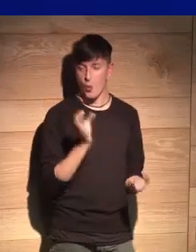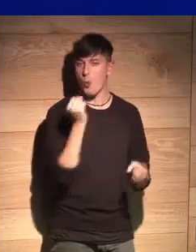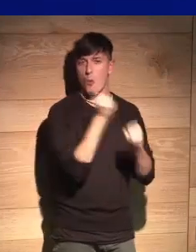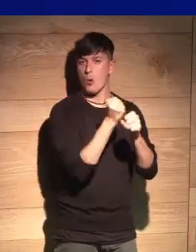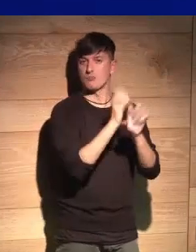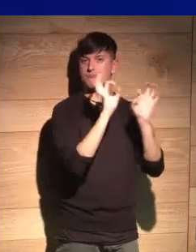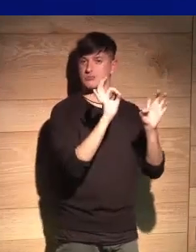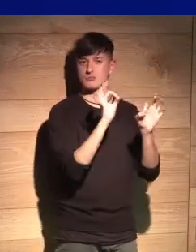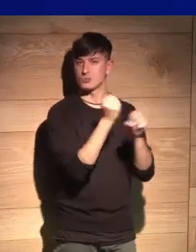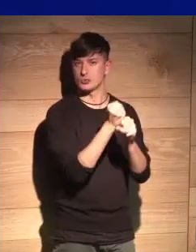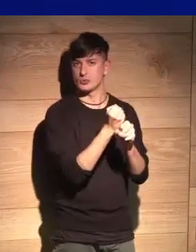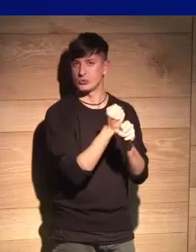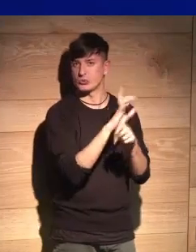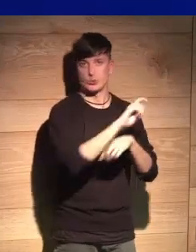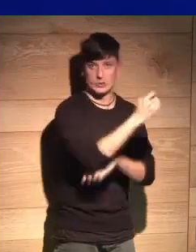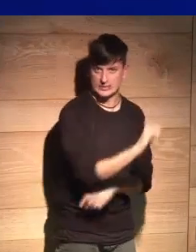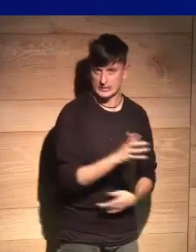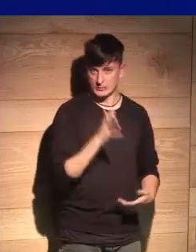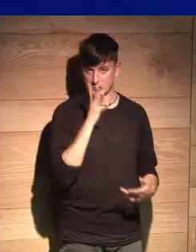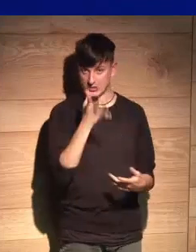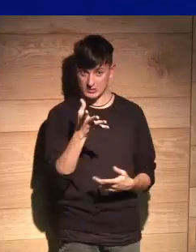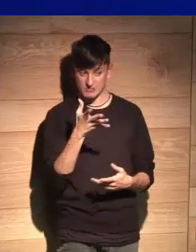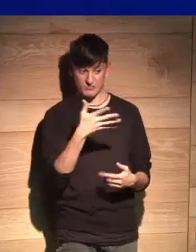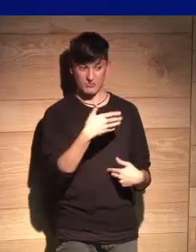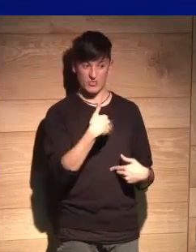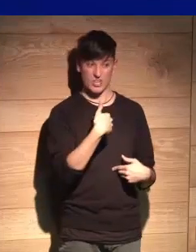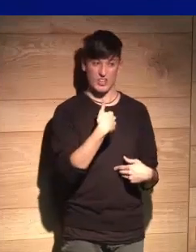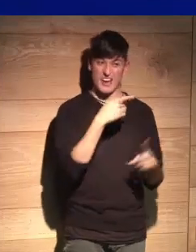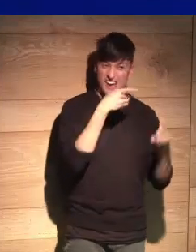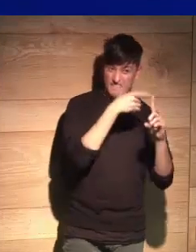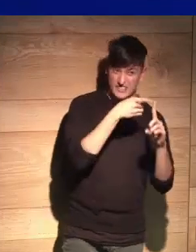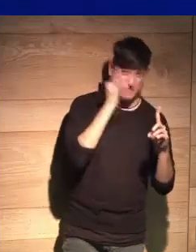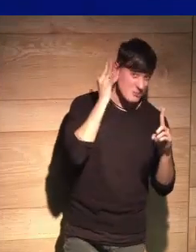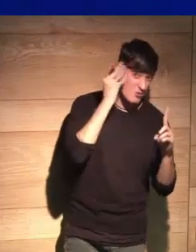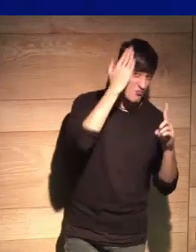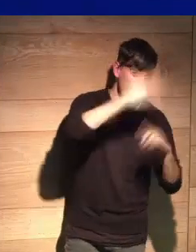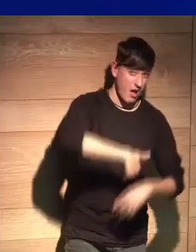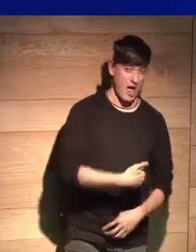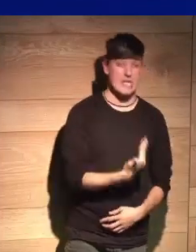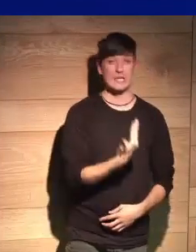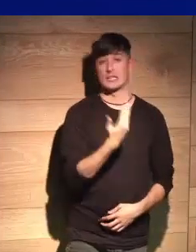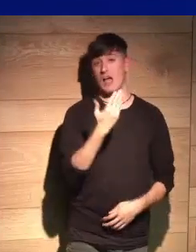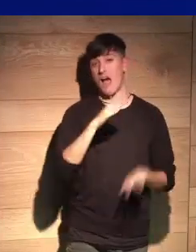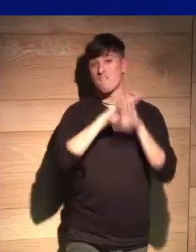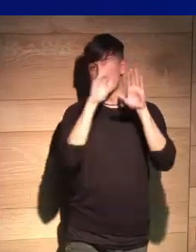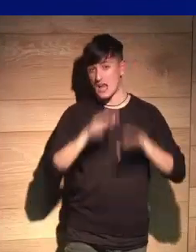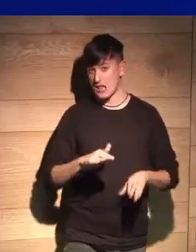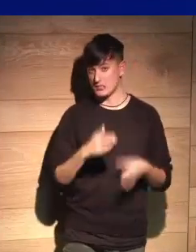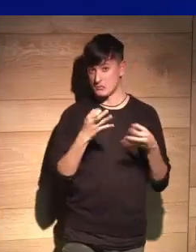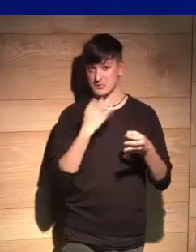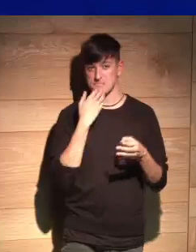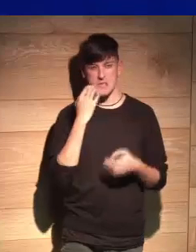in these industries, because there are no female